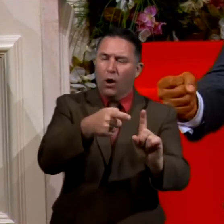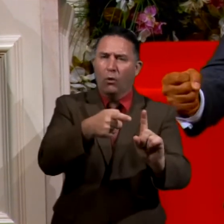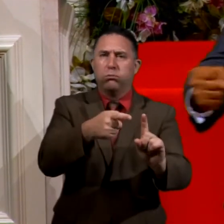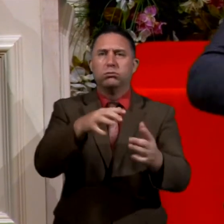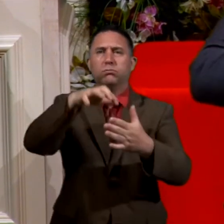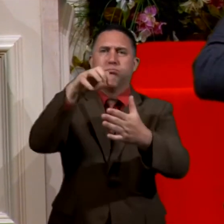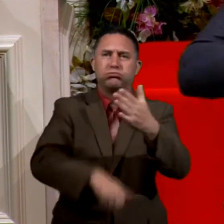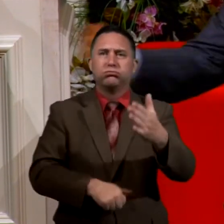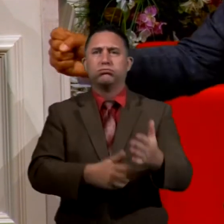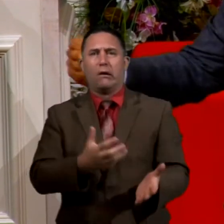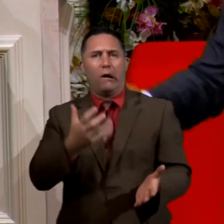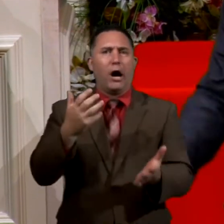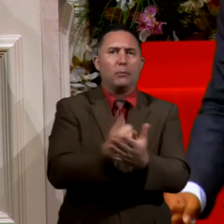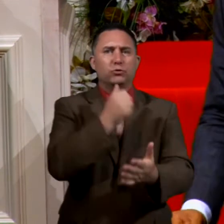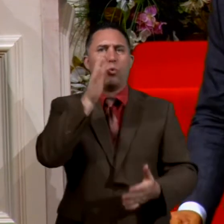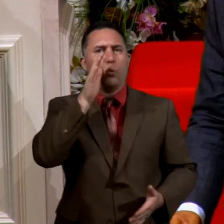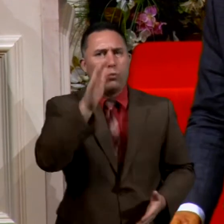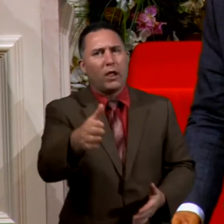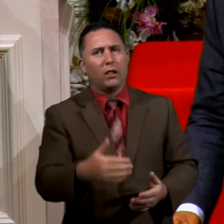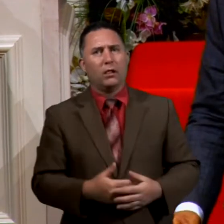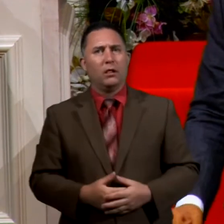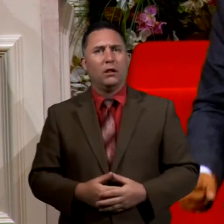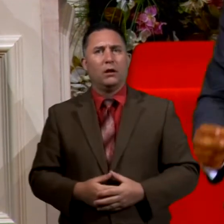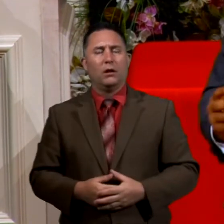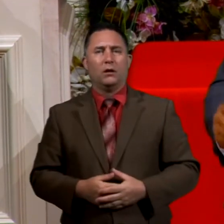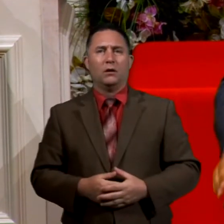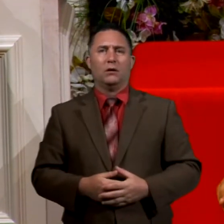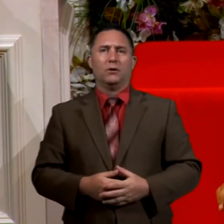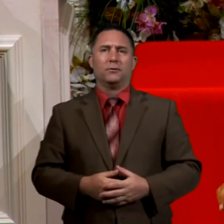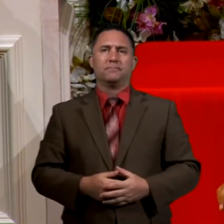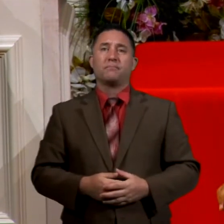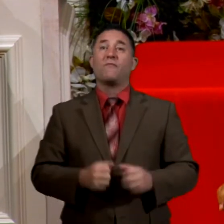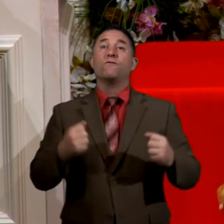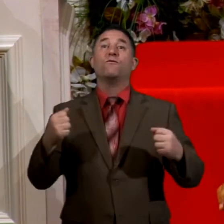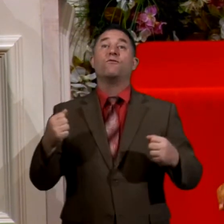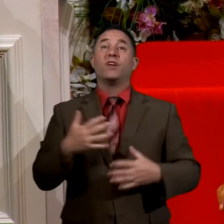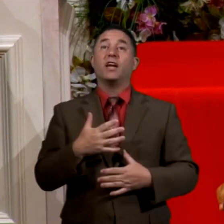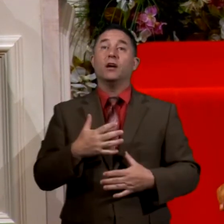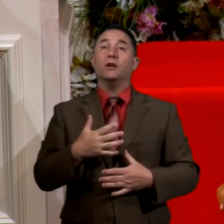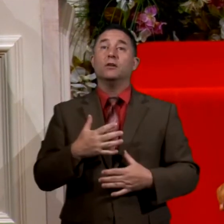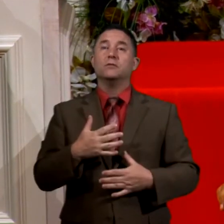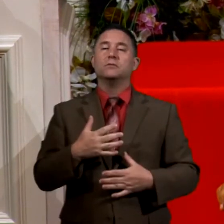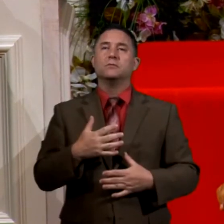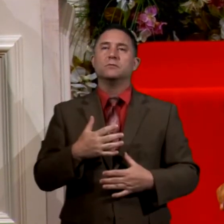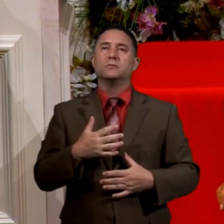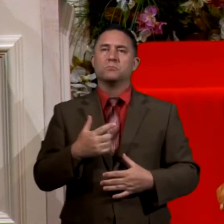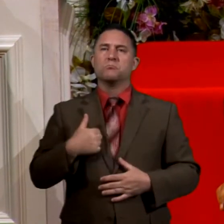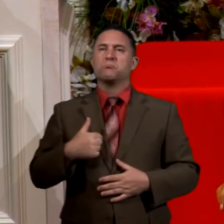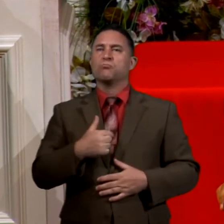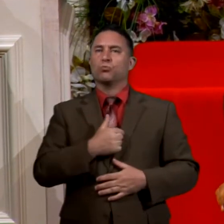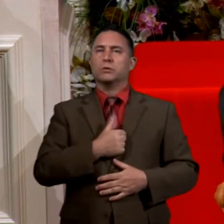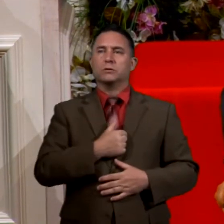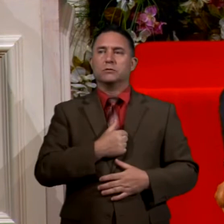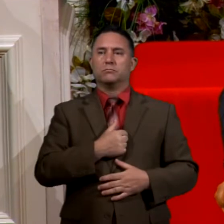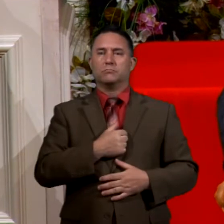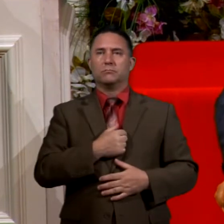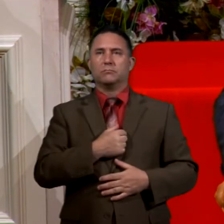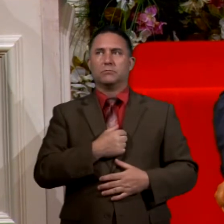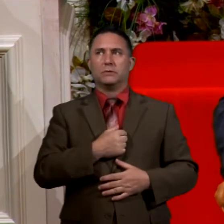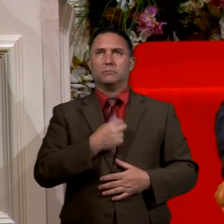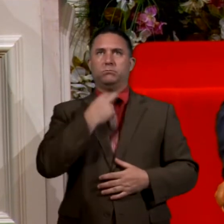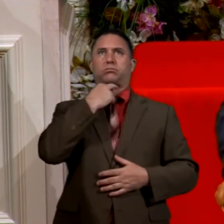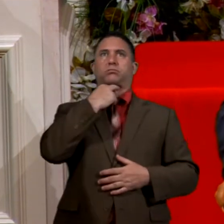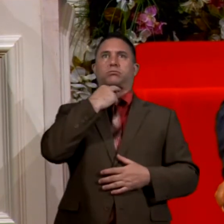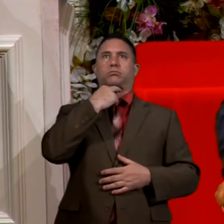and rob us from our greatest opportunities. Fear will place us where we should never